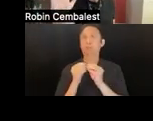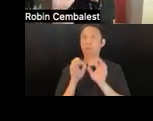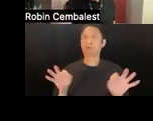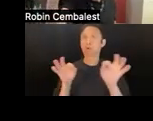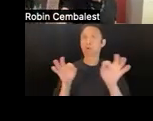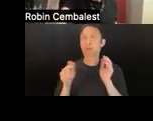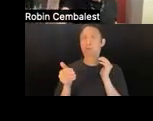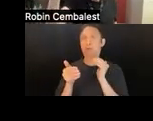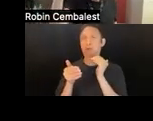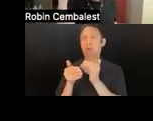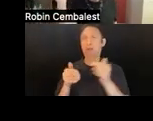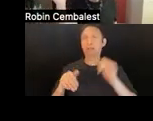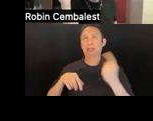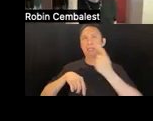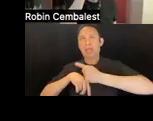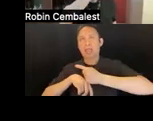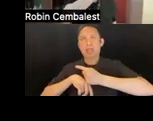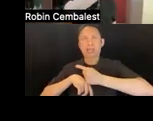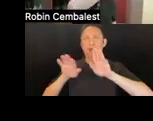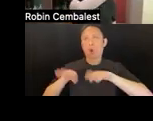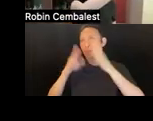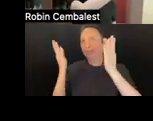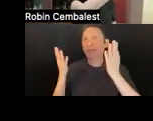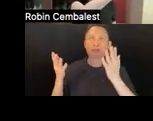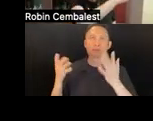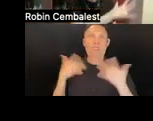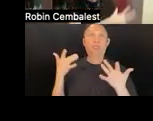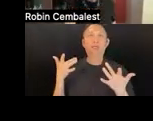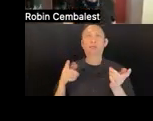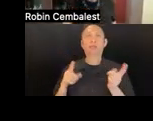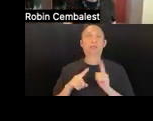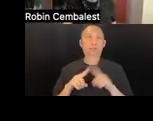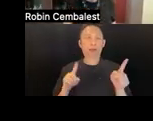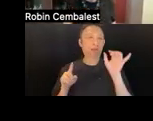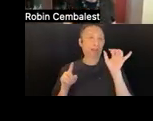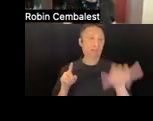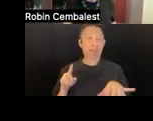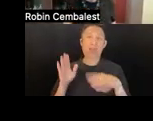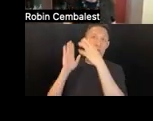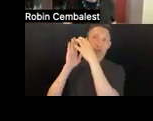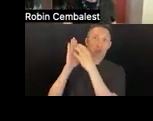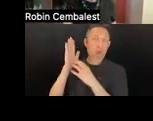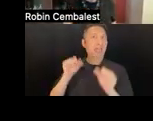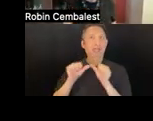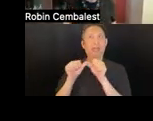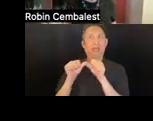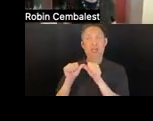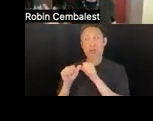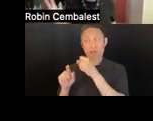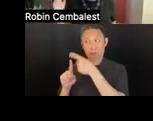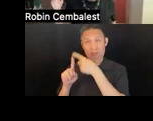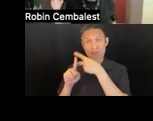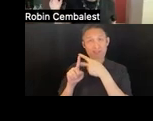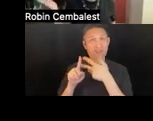the opening and the events to the top. But the whole prior part of this can go on for months, if not years, where you're situated. Now, this can